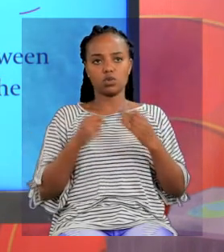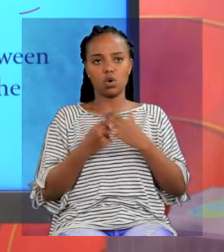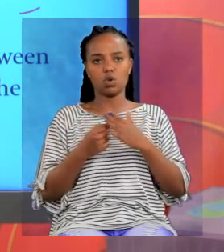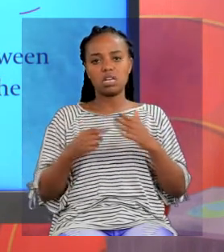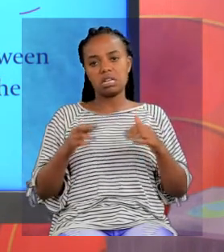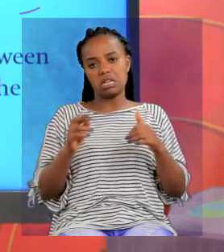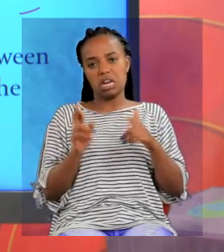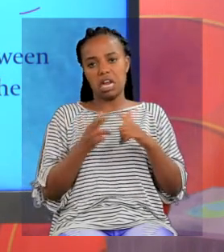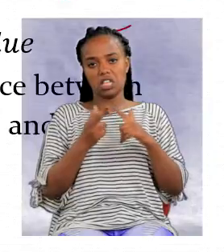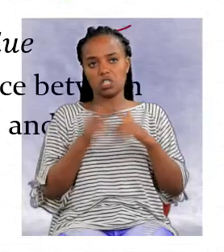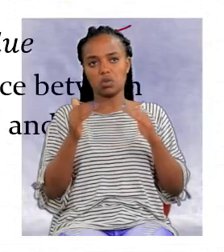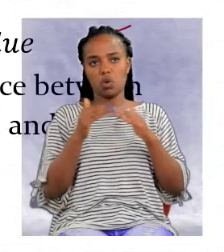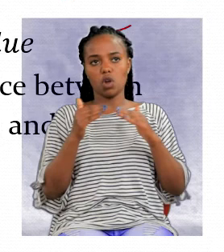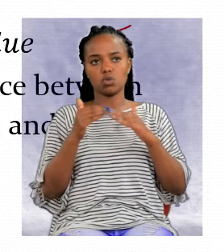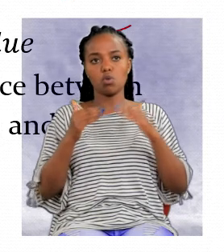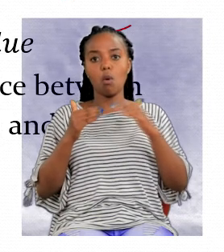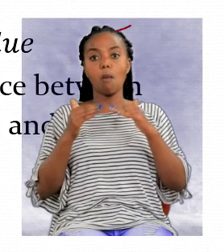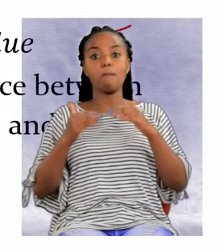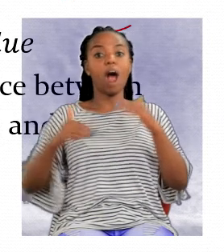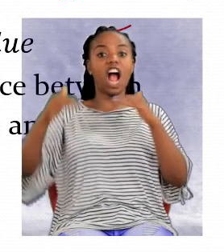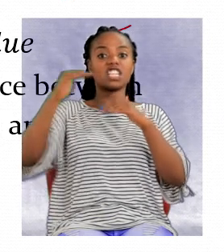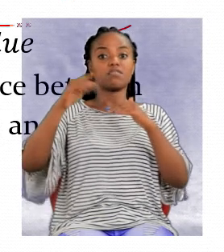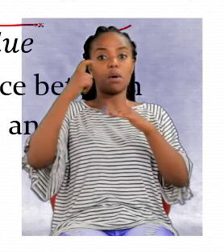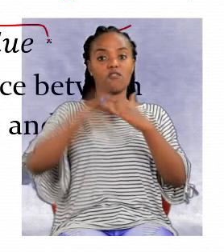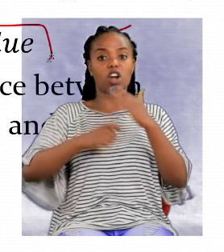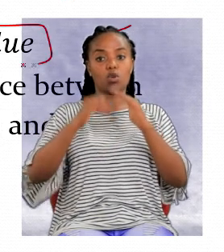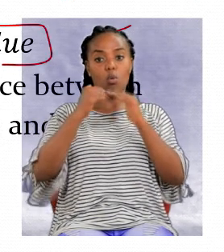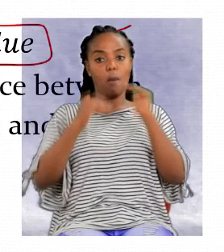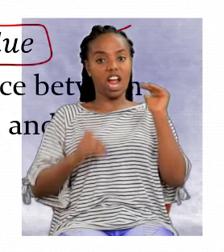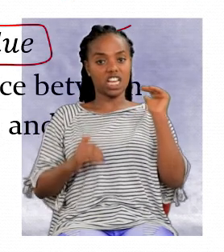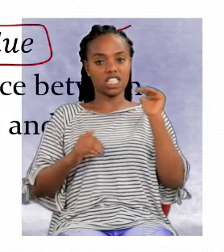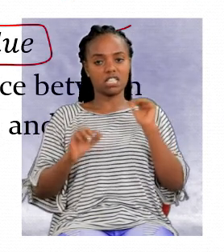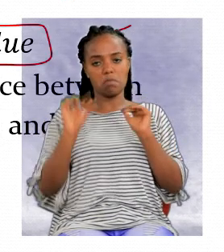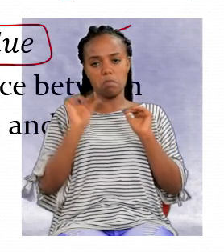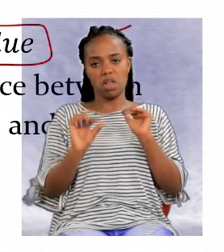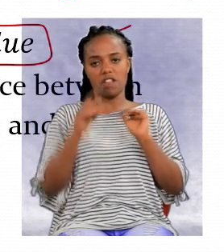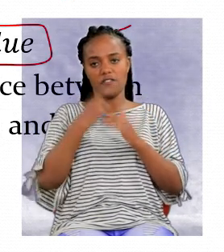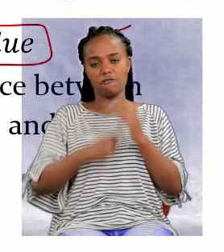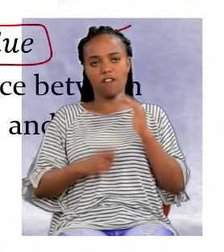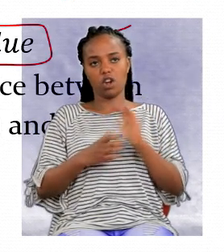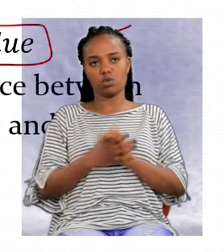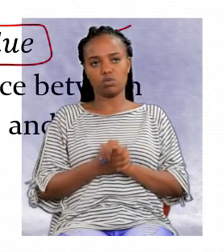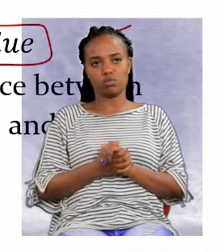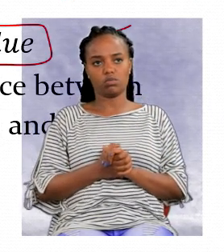this maximum value minus minimum value.